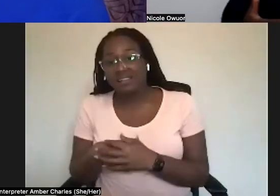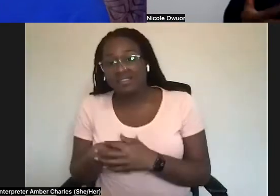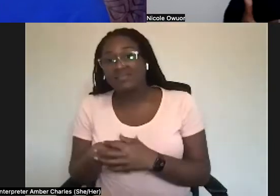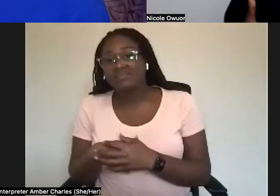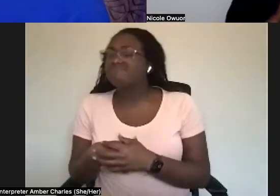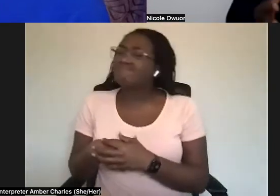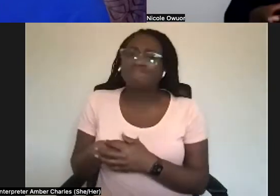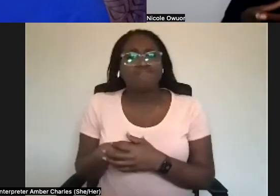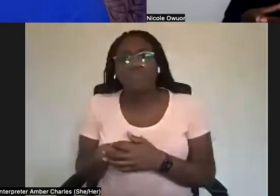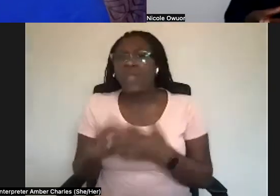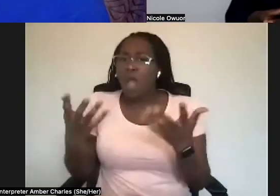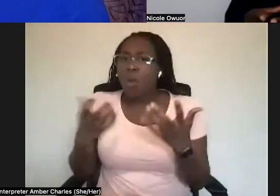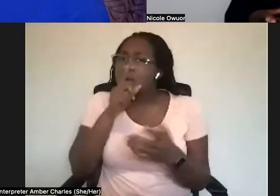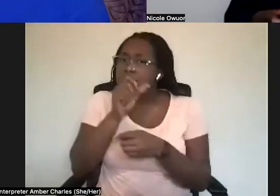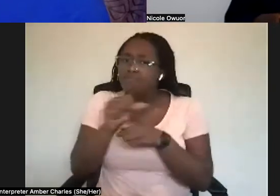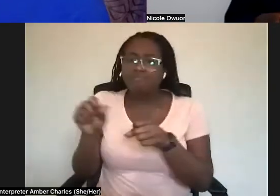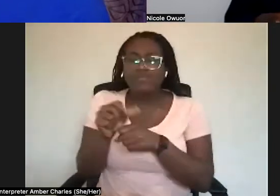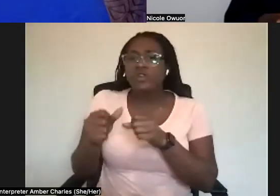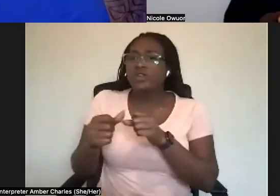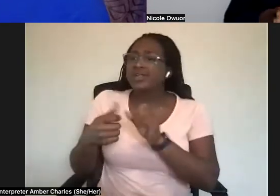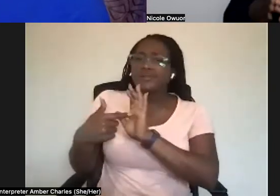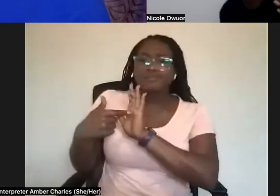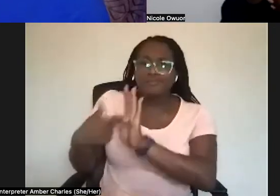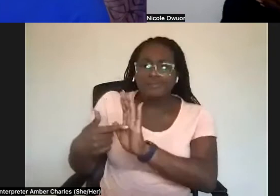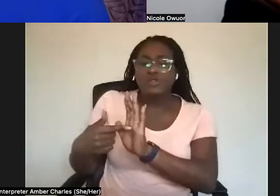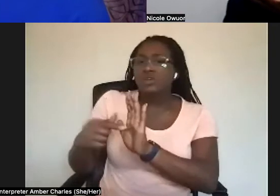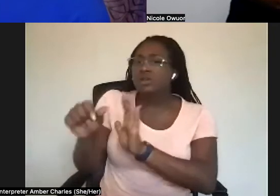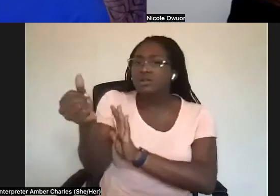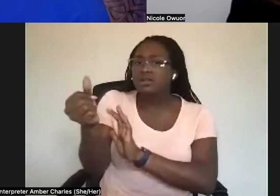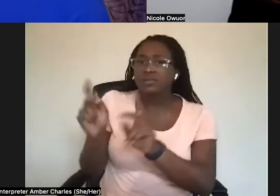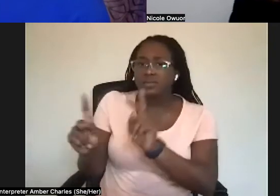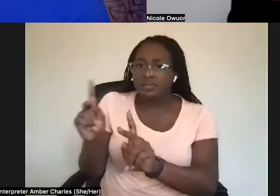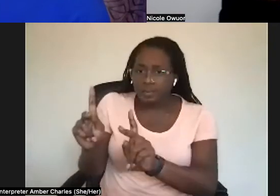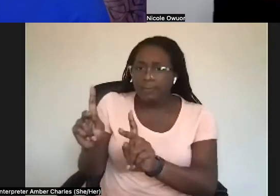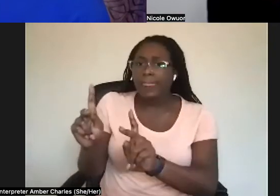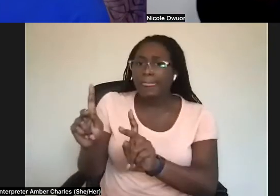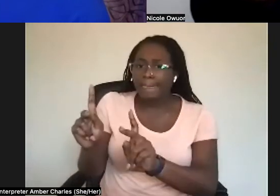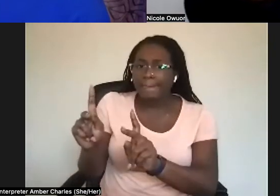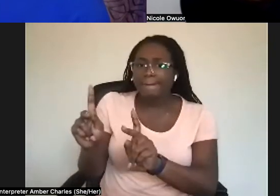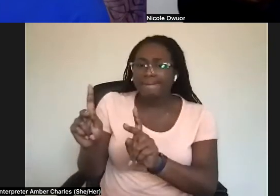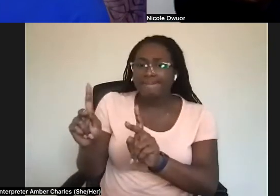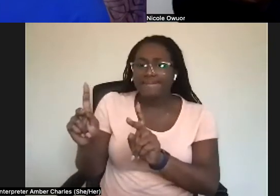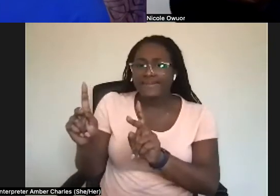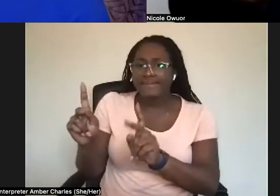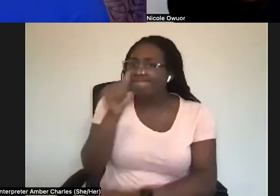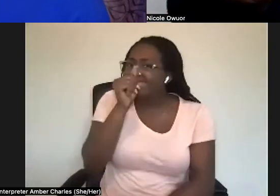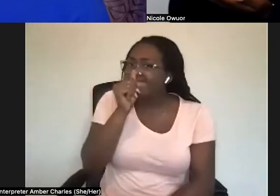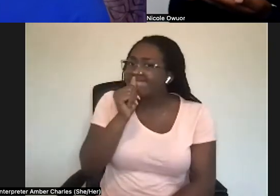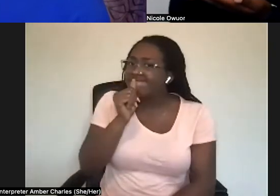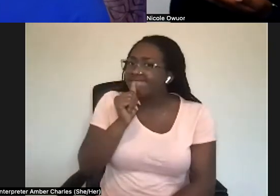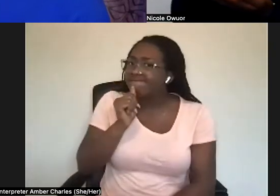trying to make sure that I exemplified to other people that the threshold of what you can